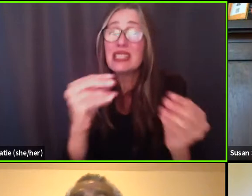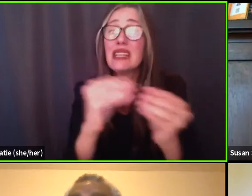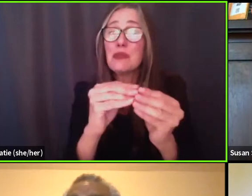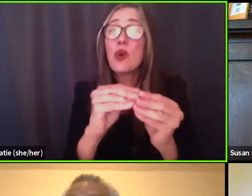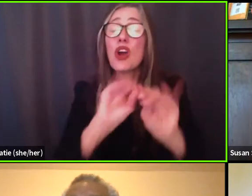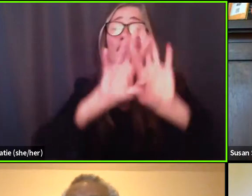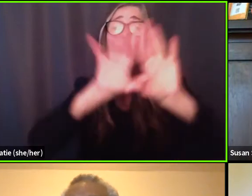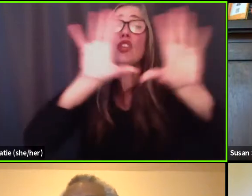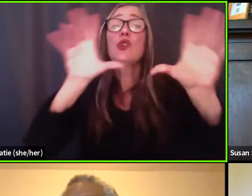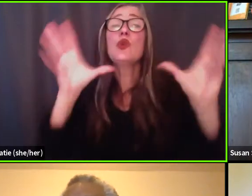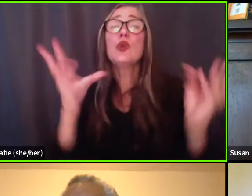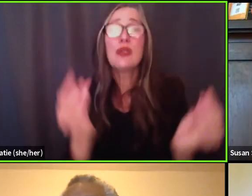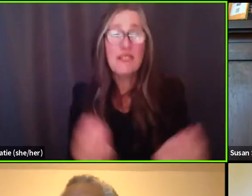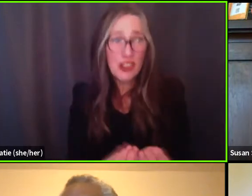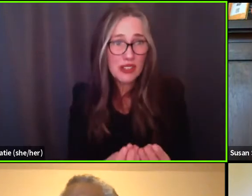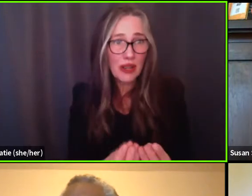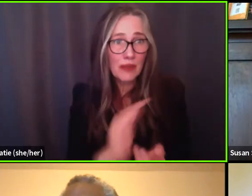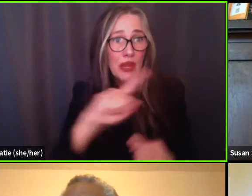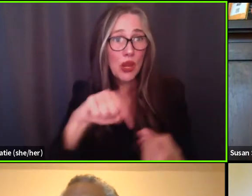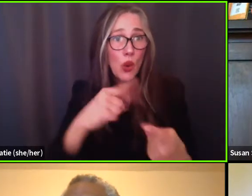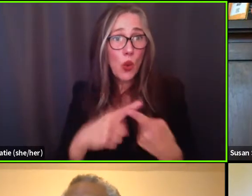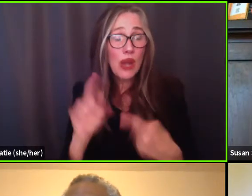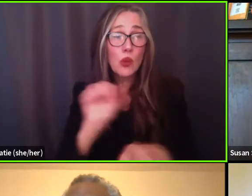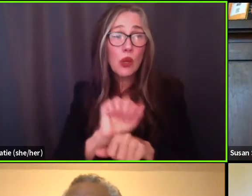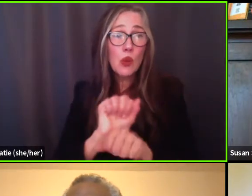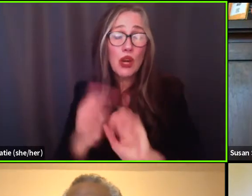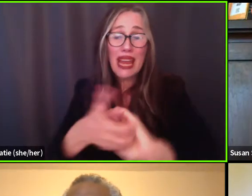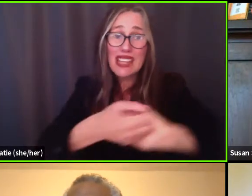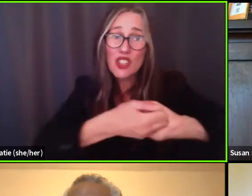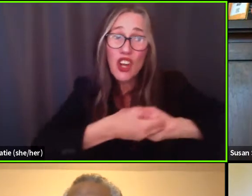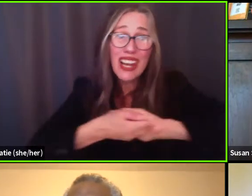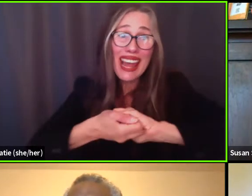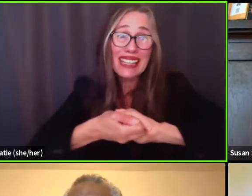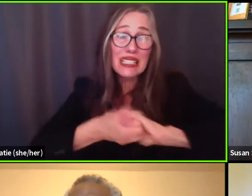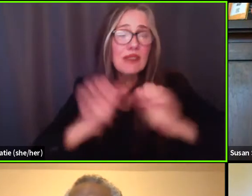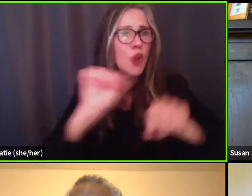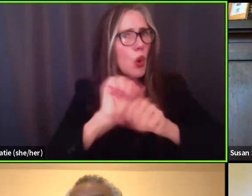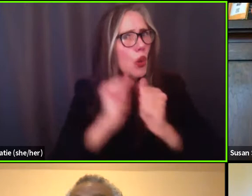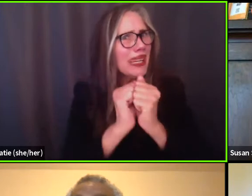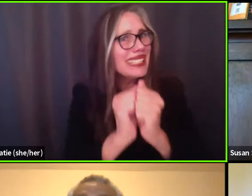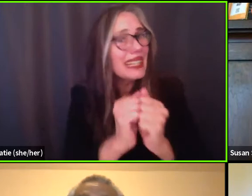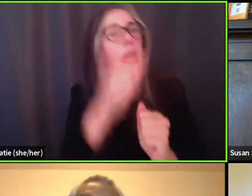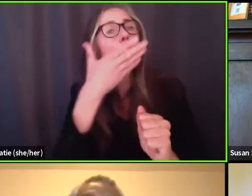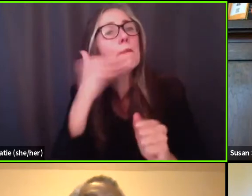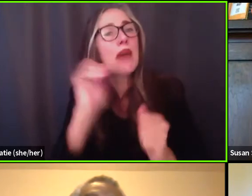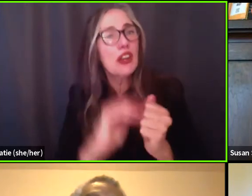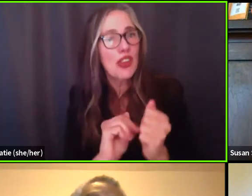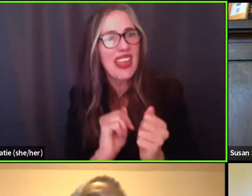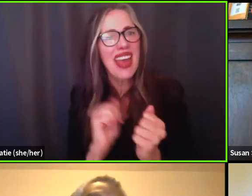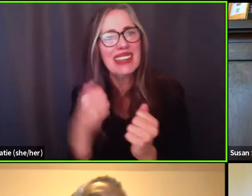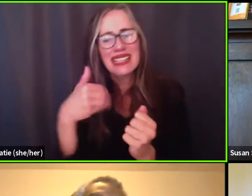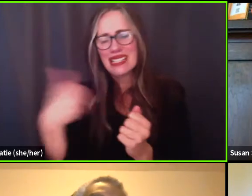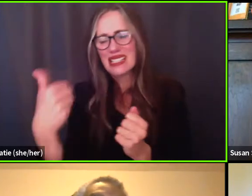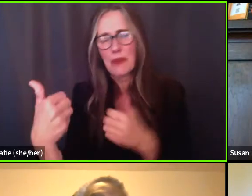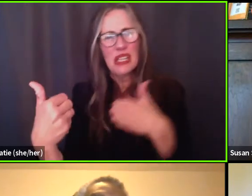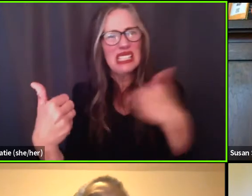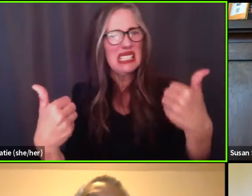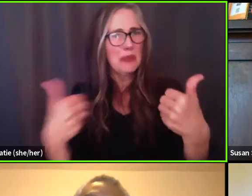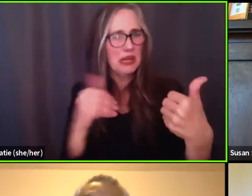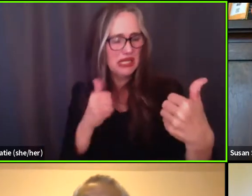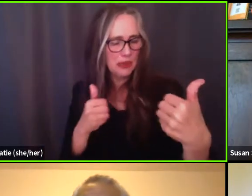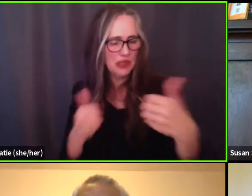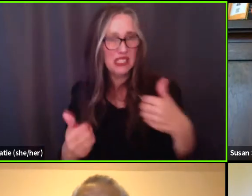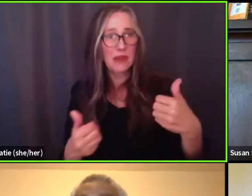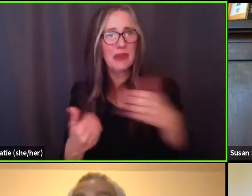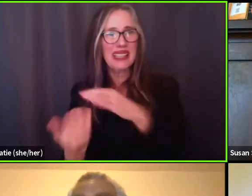responsive as a collective than we will operating in isolation of each other so in my sense i think part of the work ahead is really about